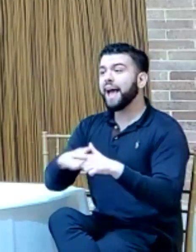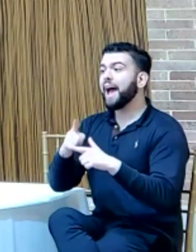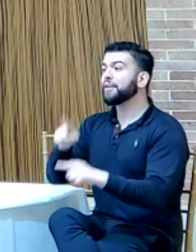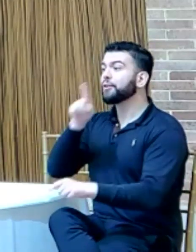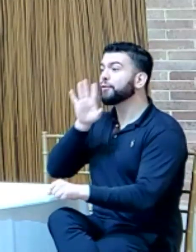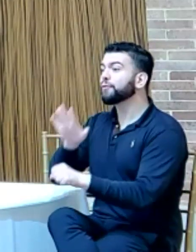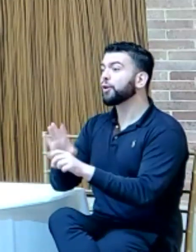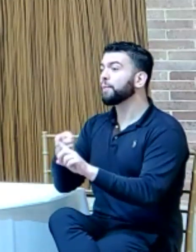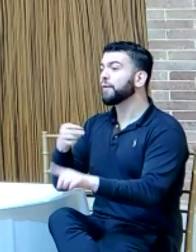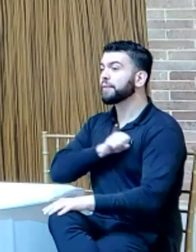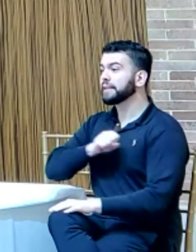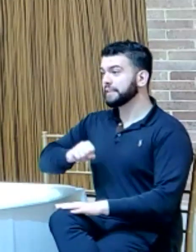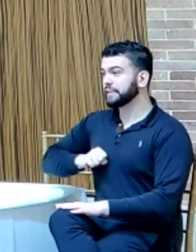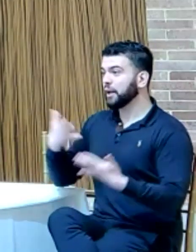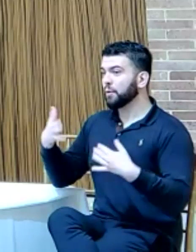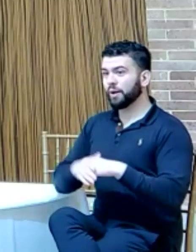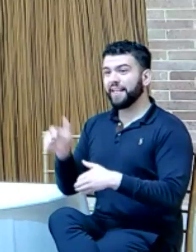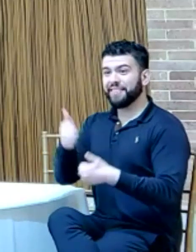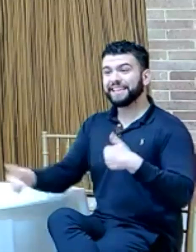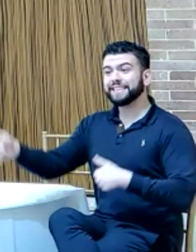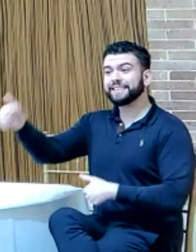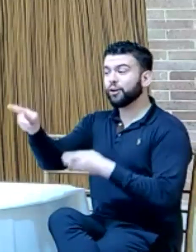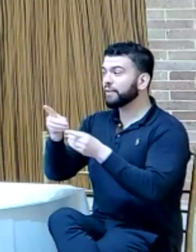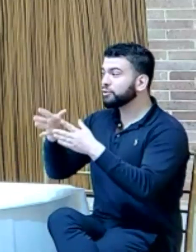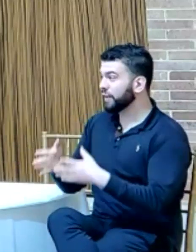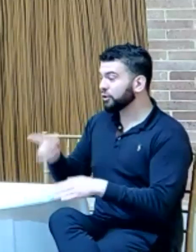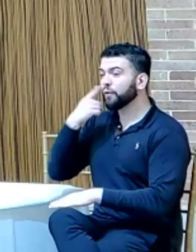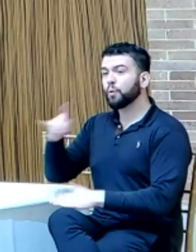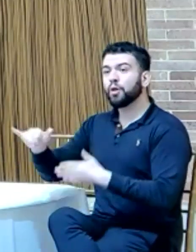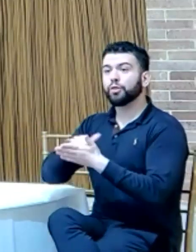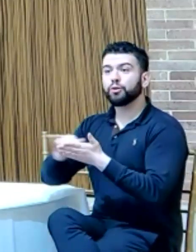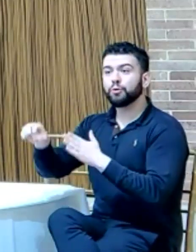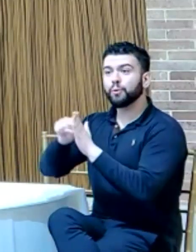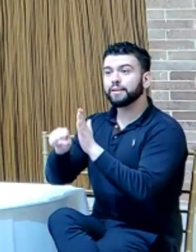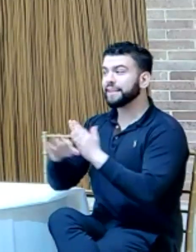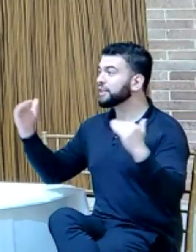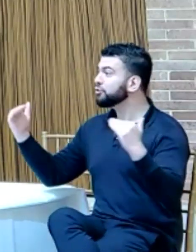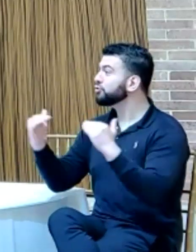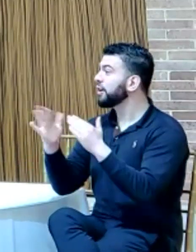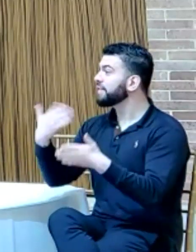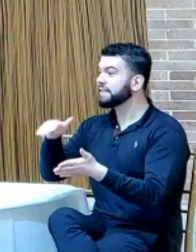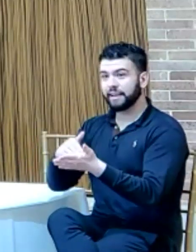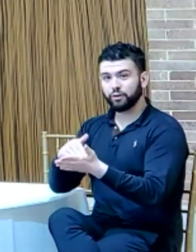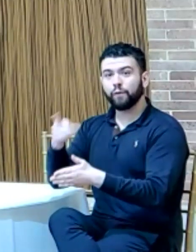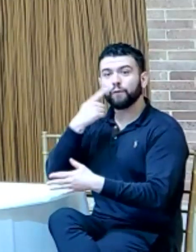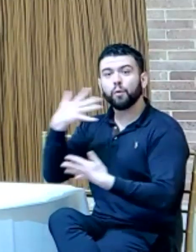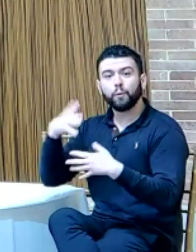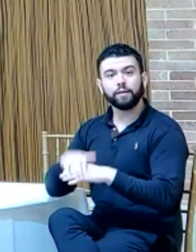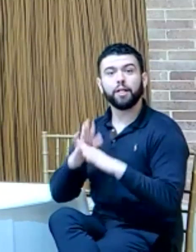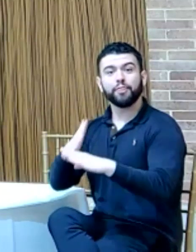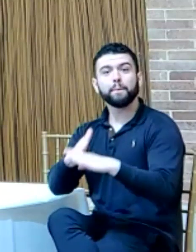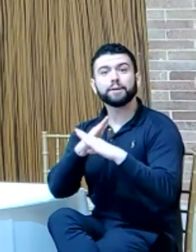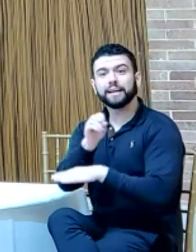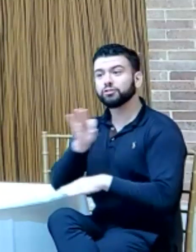the Senate as the executive director of the New York State Justice Center for the protection of